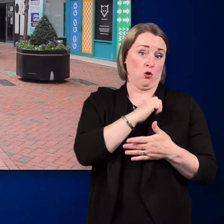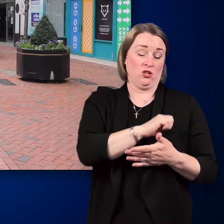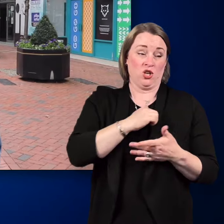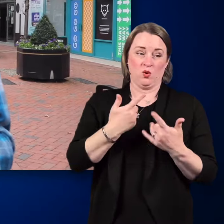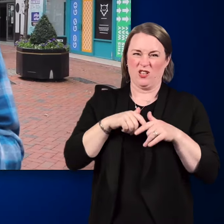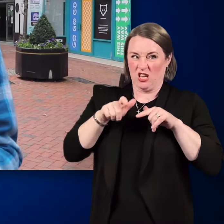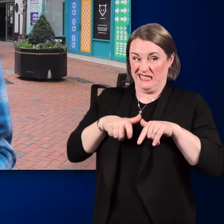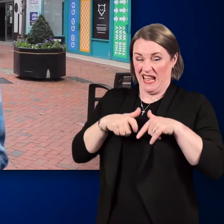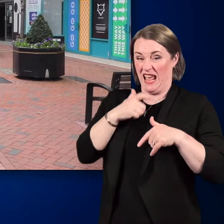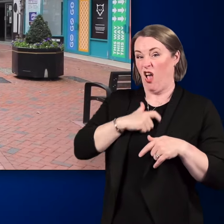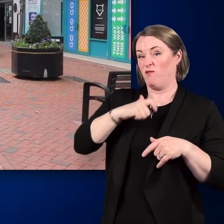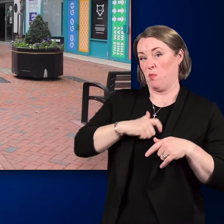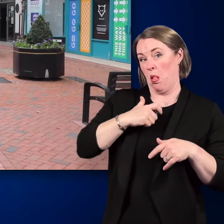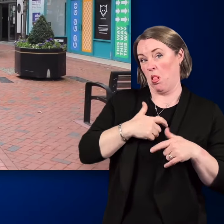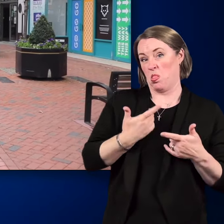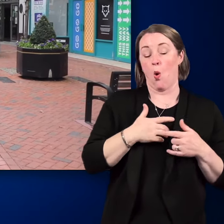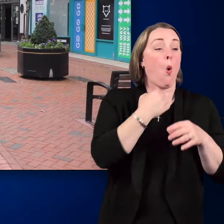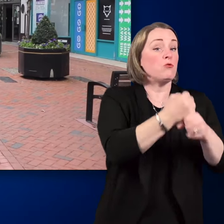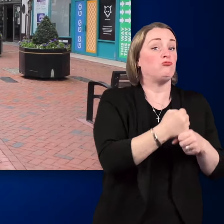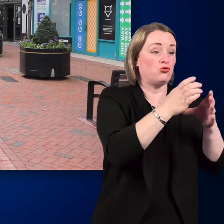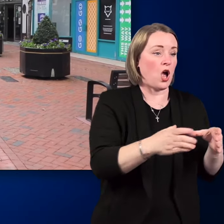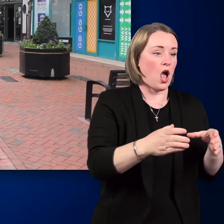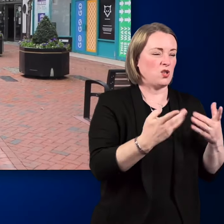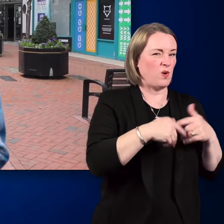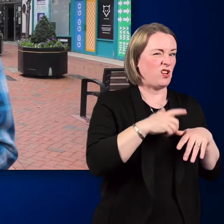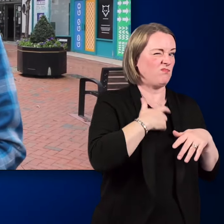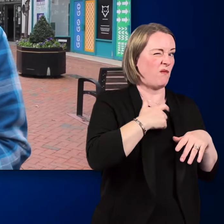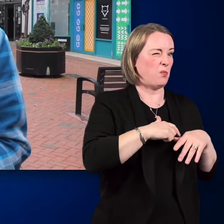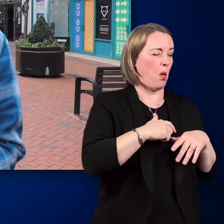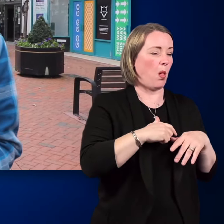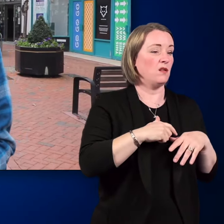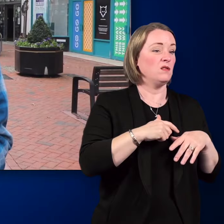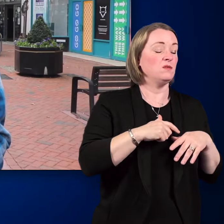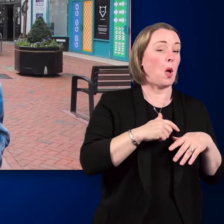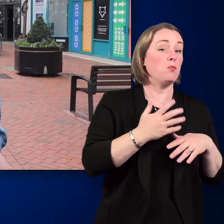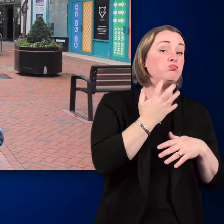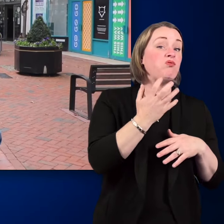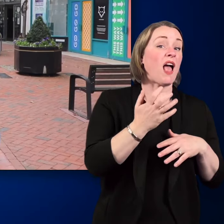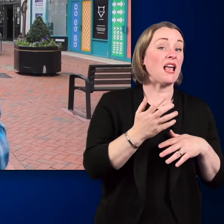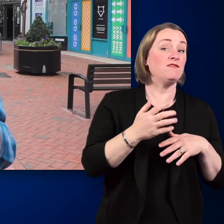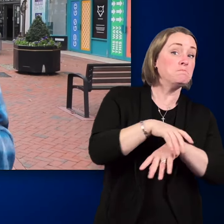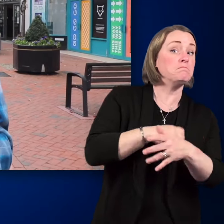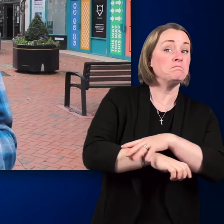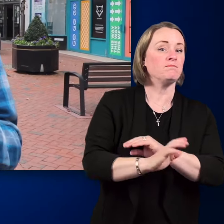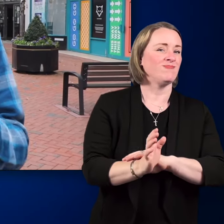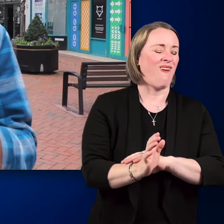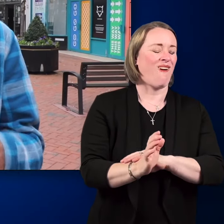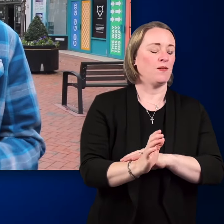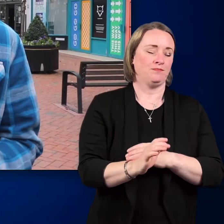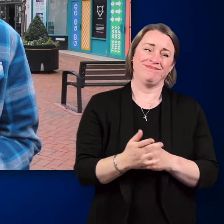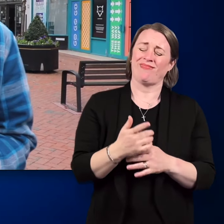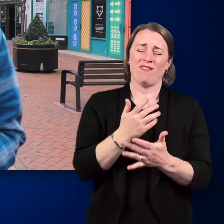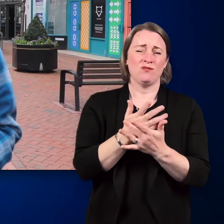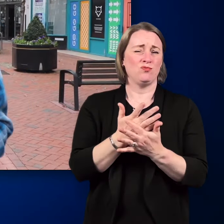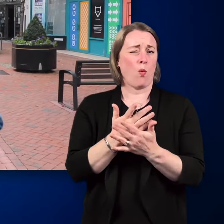as a Christian body, as the church. There are too many churches probably who've just felt that what they've